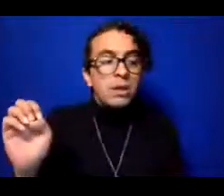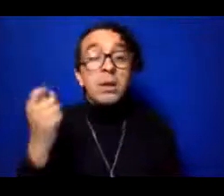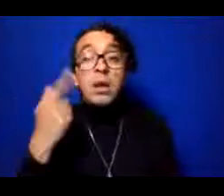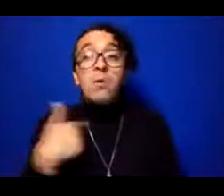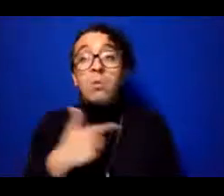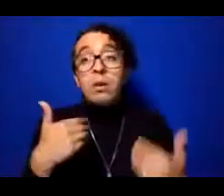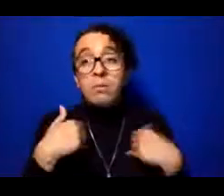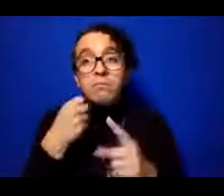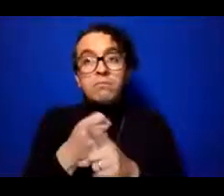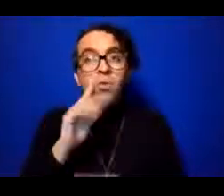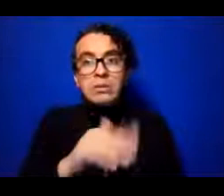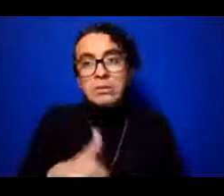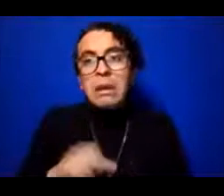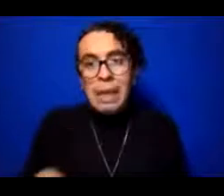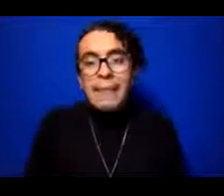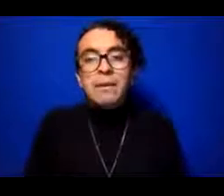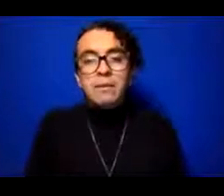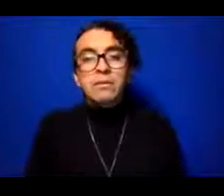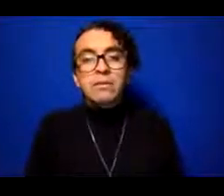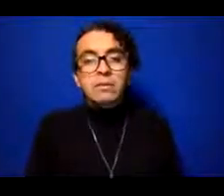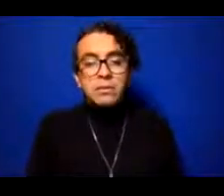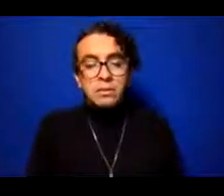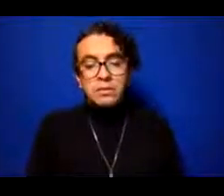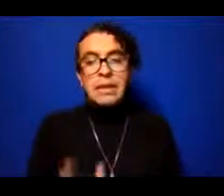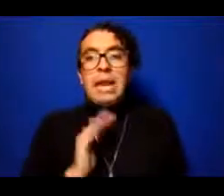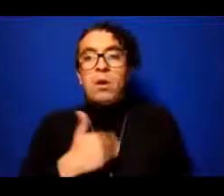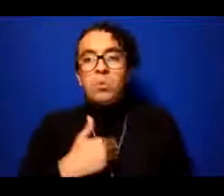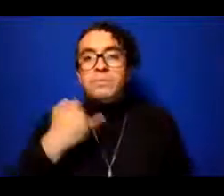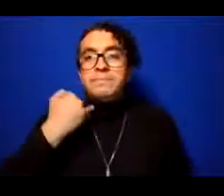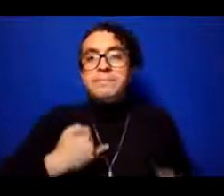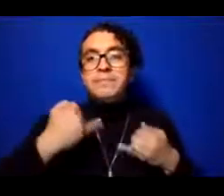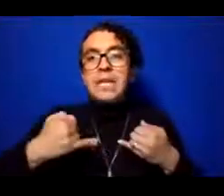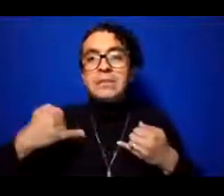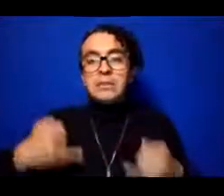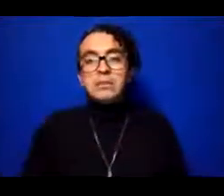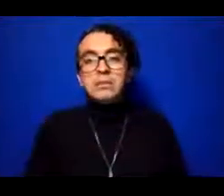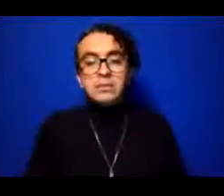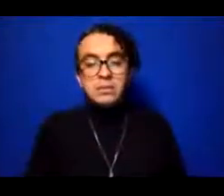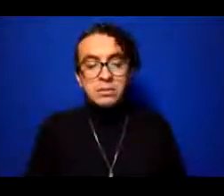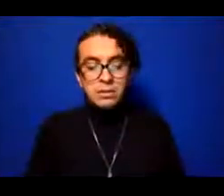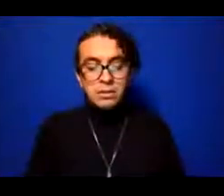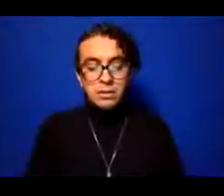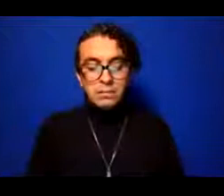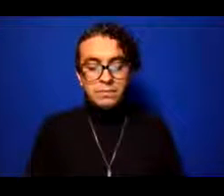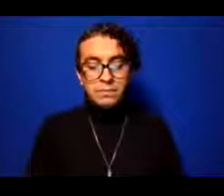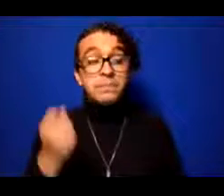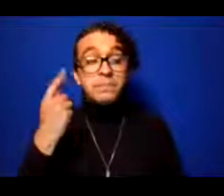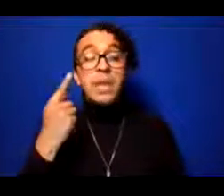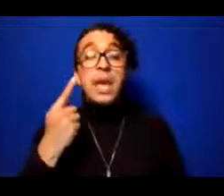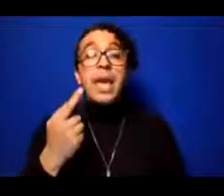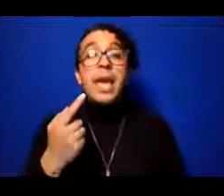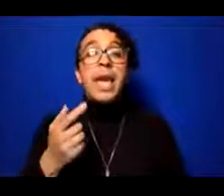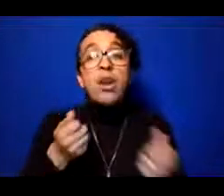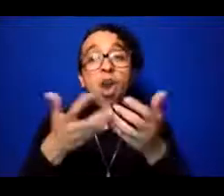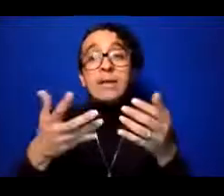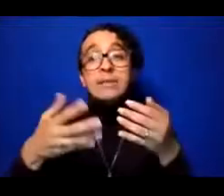stomach lining and our intestinal lining. And that poor diet then causes leakage of inflammatory products